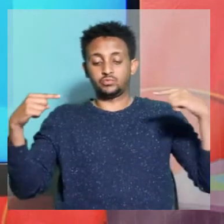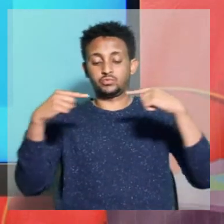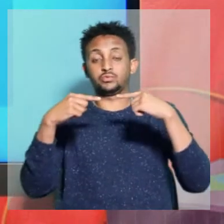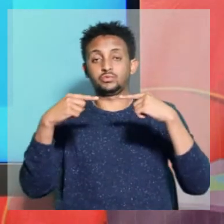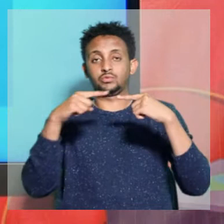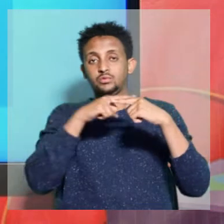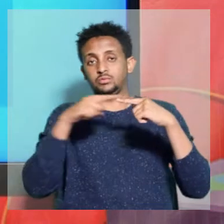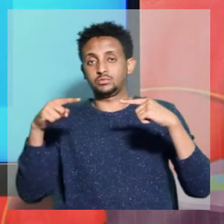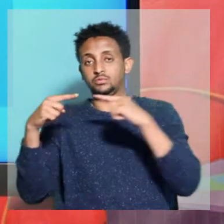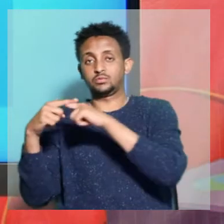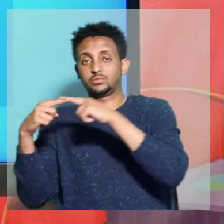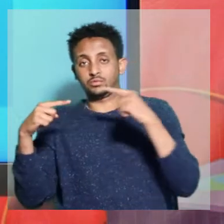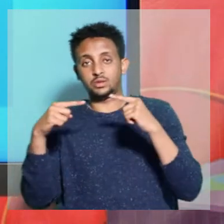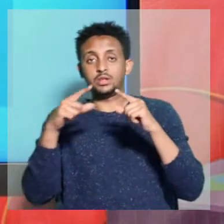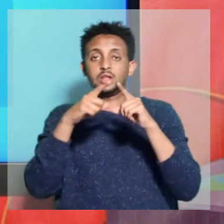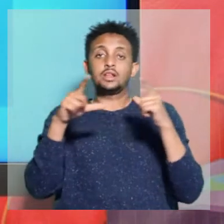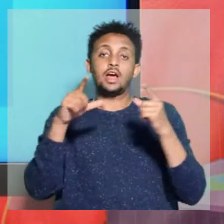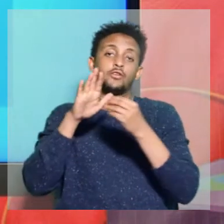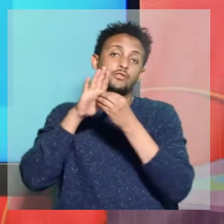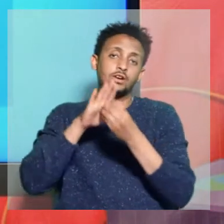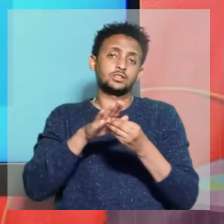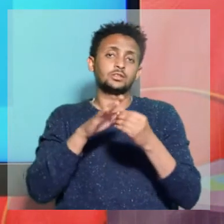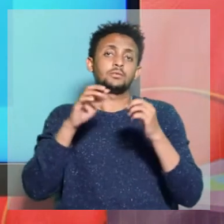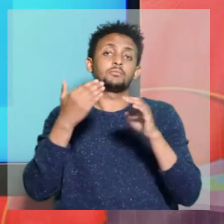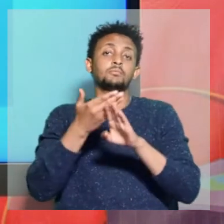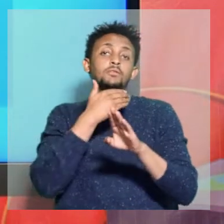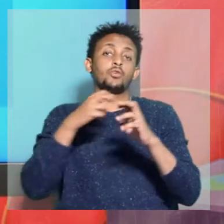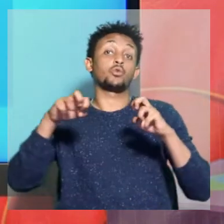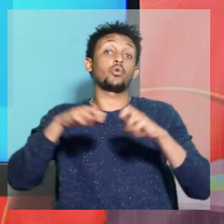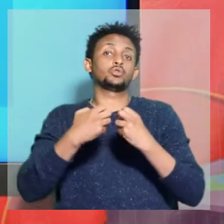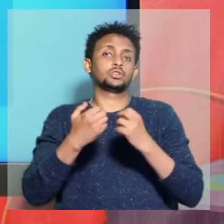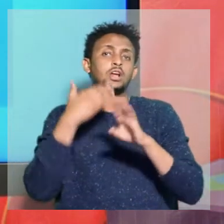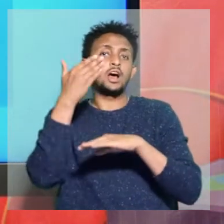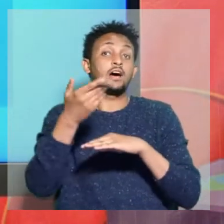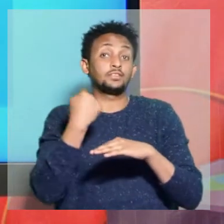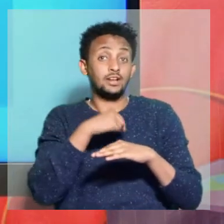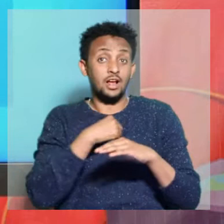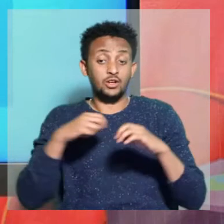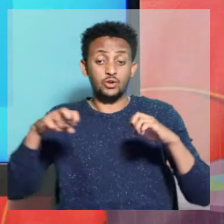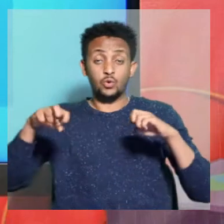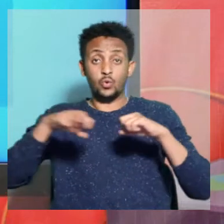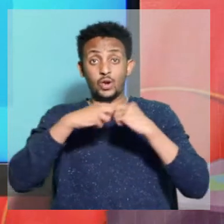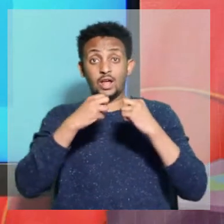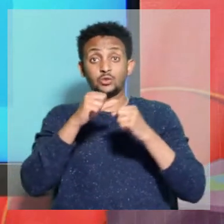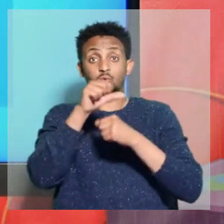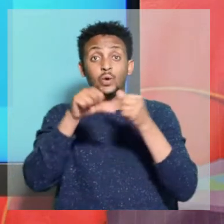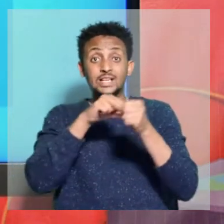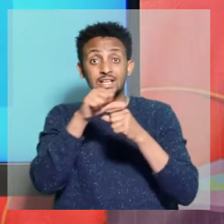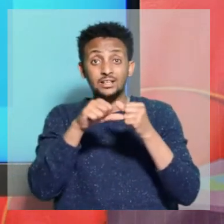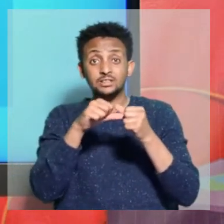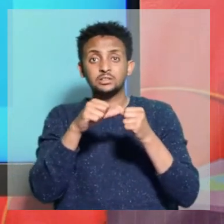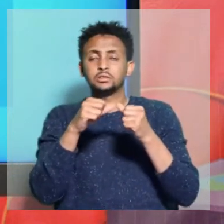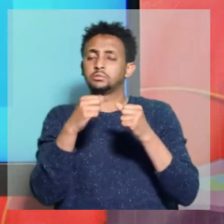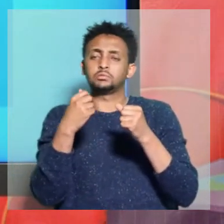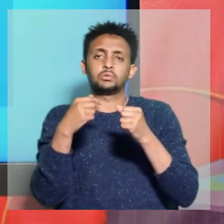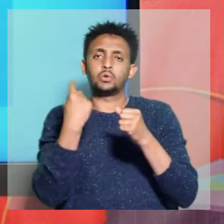is their lines of action before collision. So after they collide together, as these objects collide